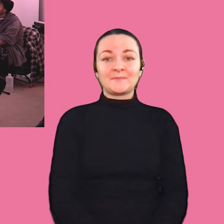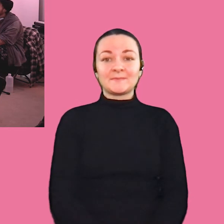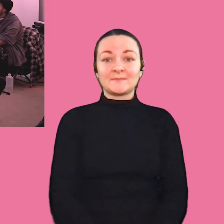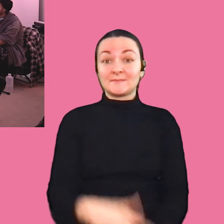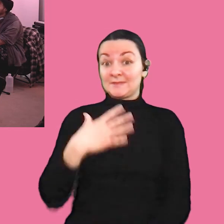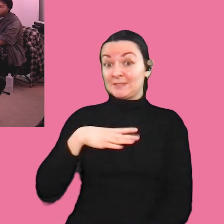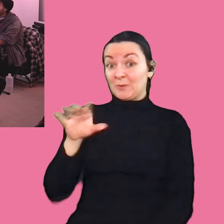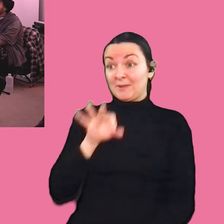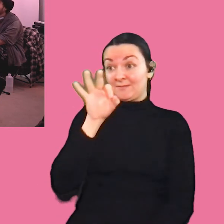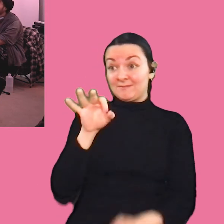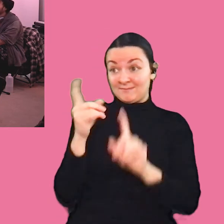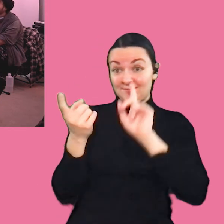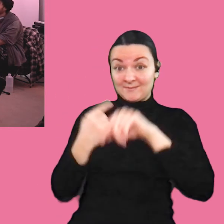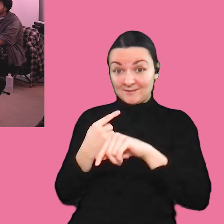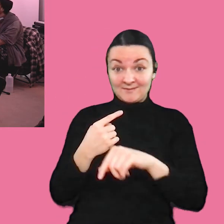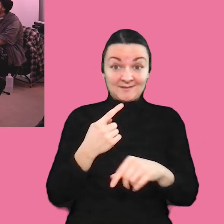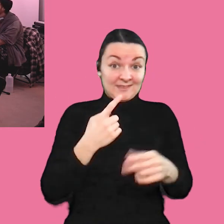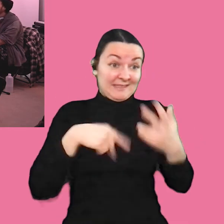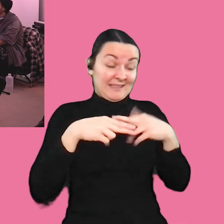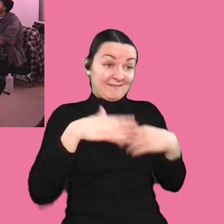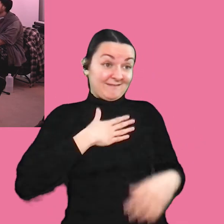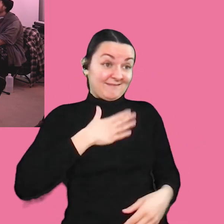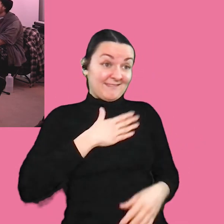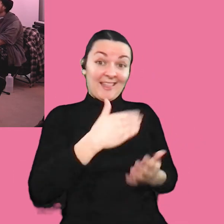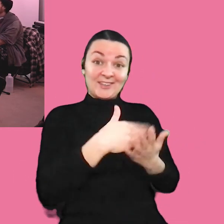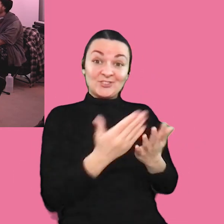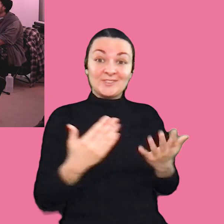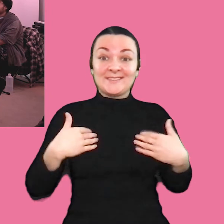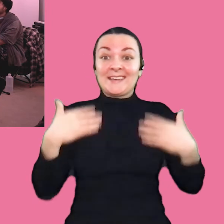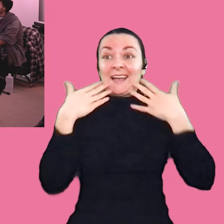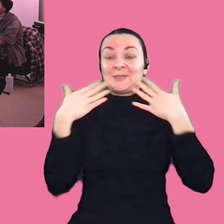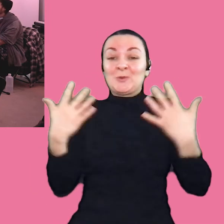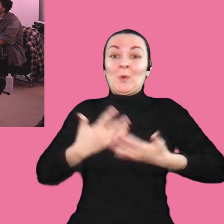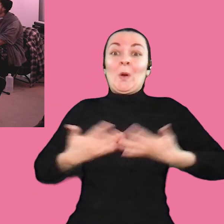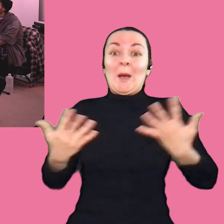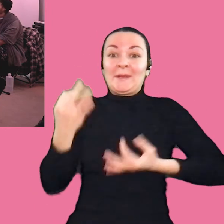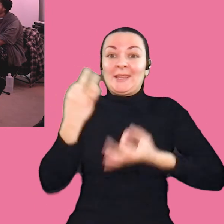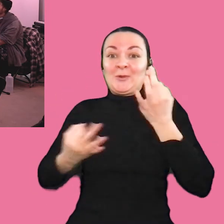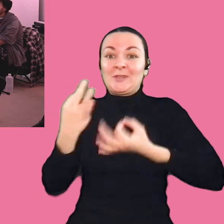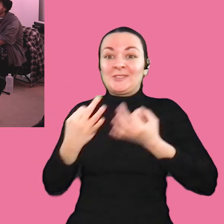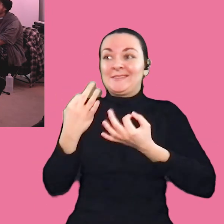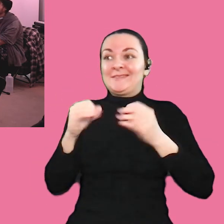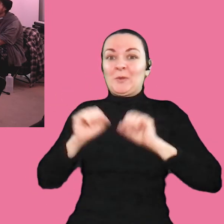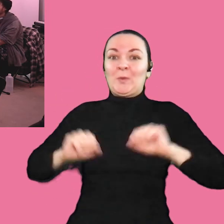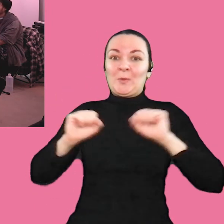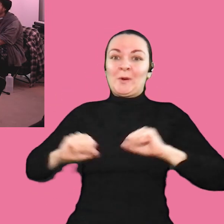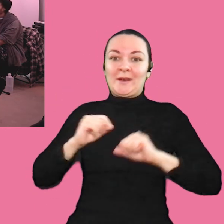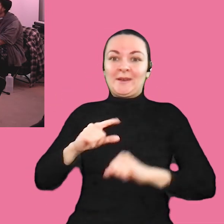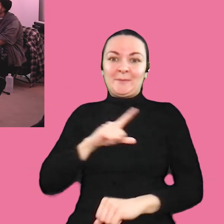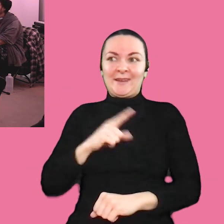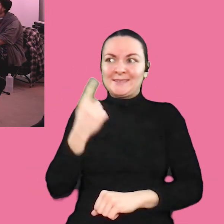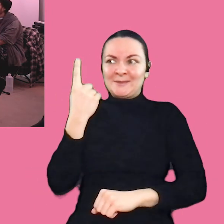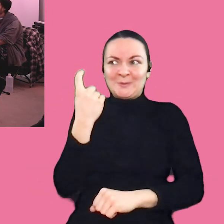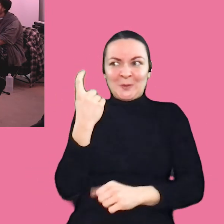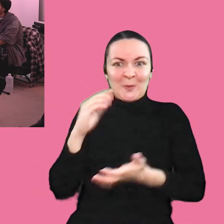Do you want me to answer that question as well? If you have something you'd like to share, then I don't know go how ahead. many other questions we've got waiting for us, because we've only